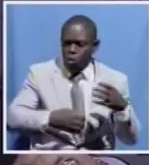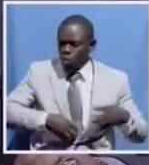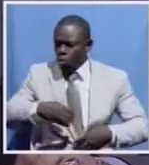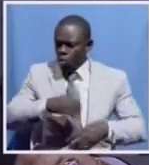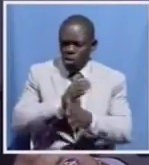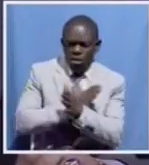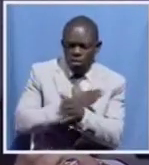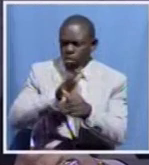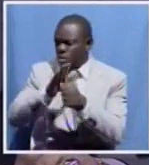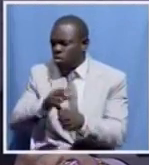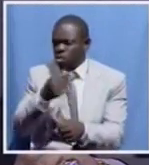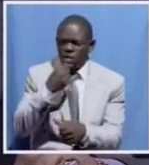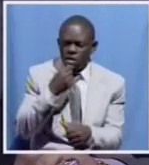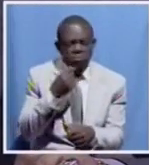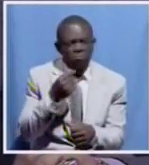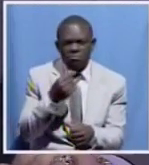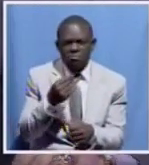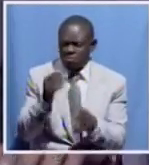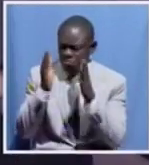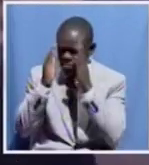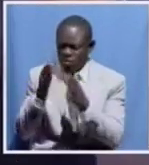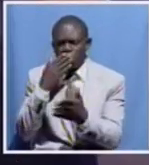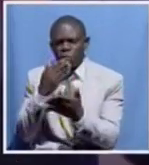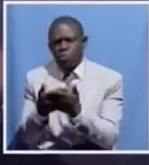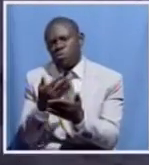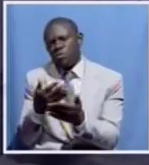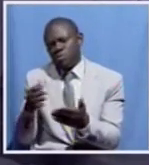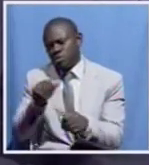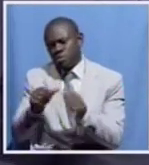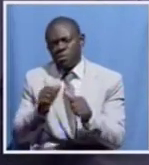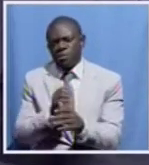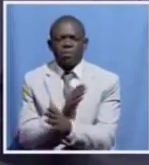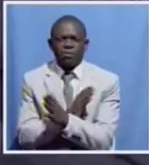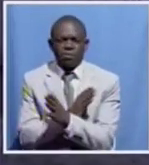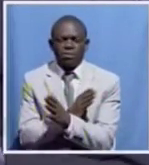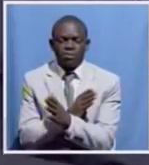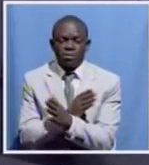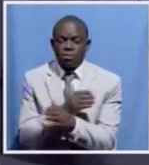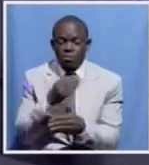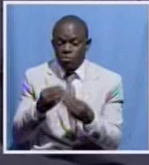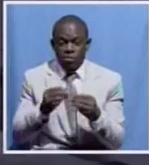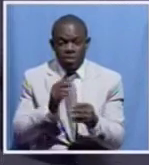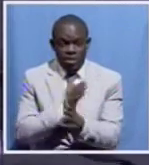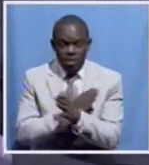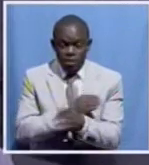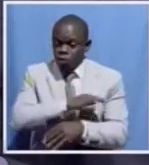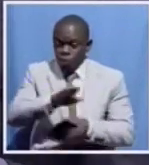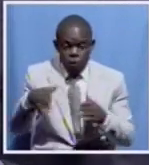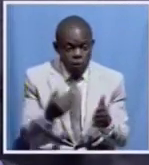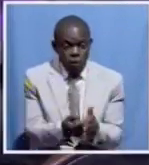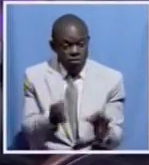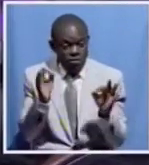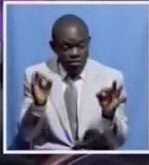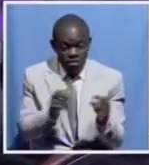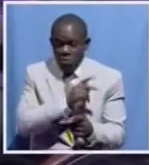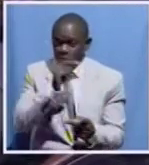perfect society. I have not said that we are a perfect country. But I said we have a lot more to be proud of than to beat ourselves on. Than to